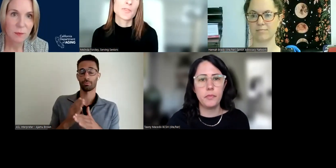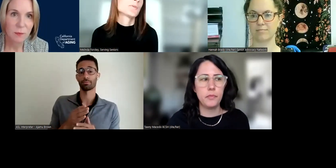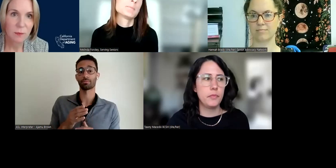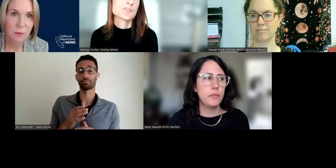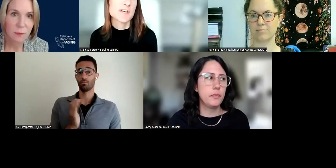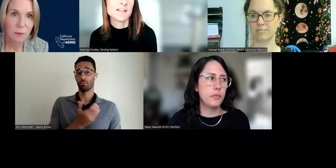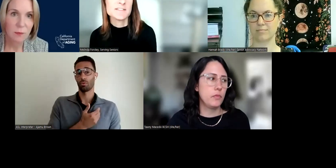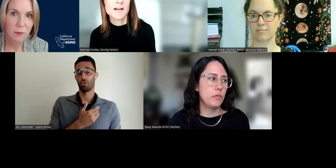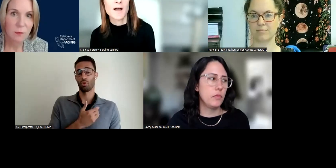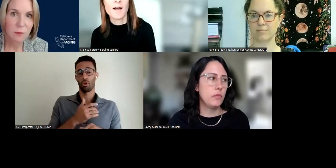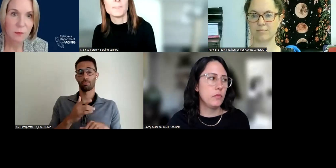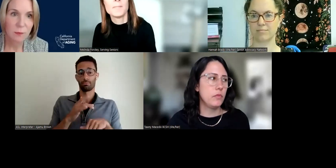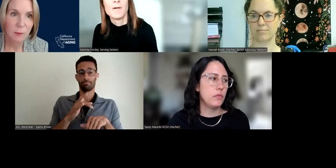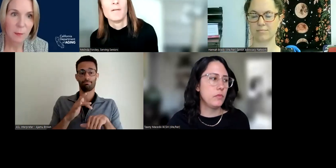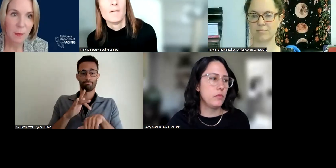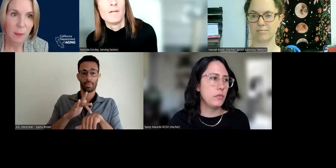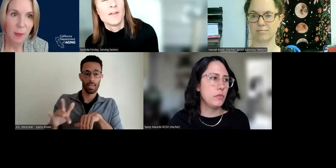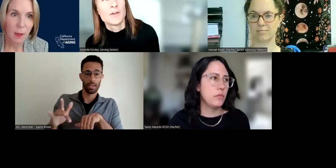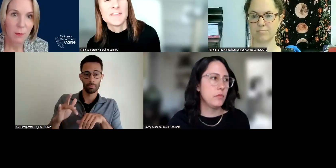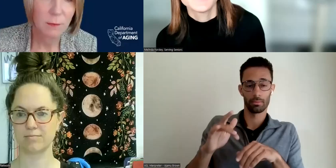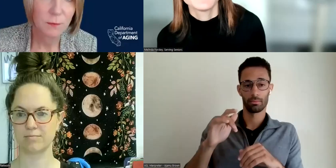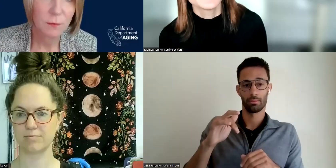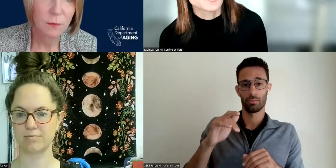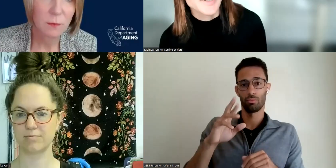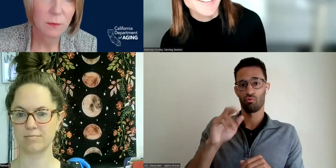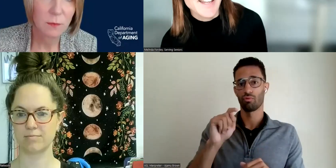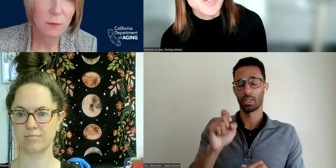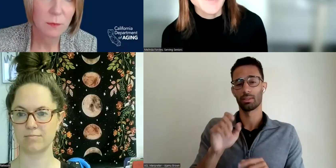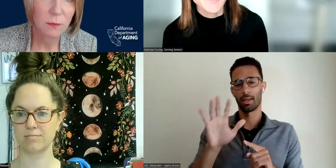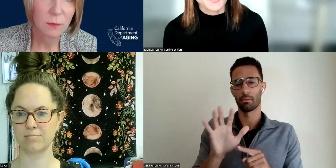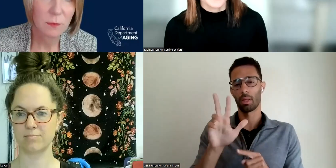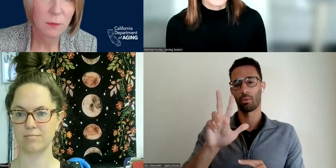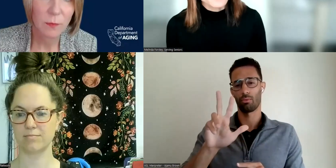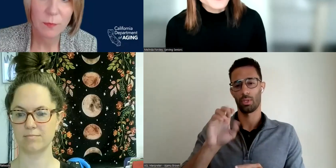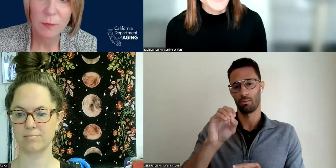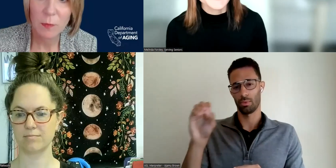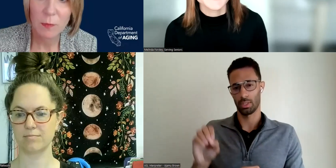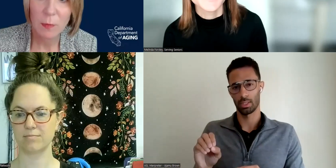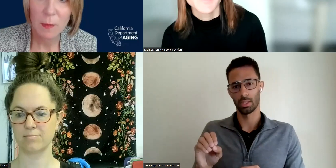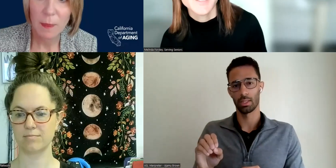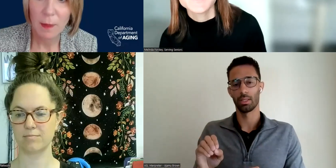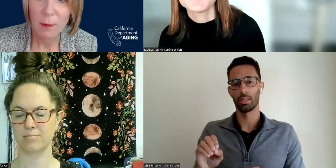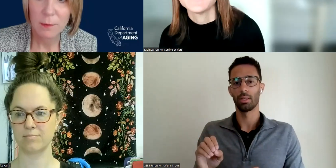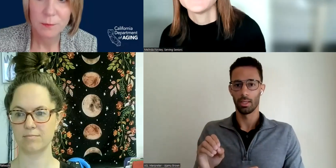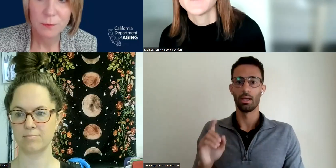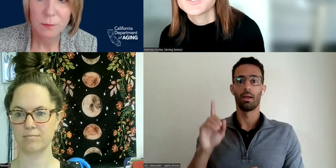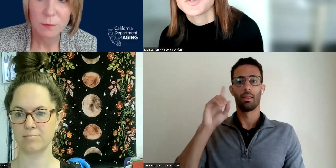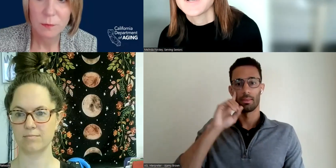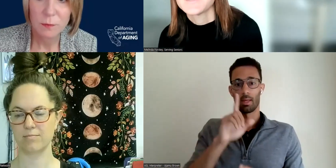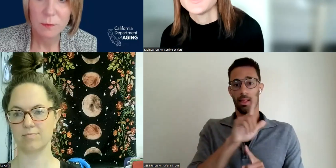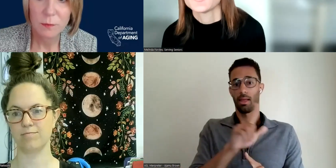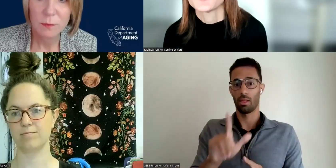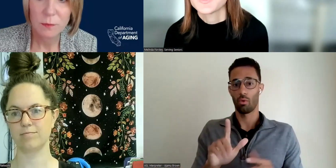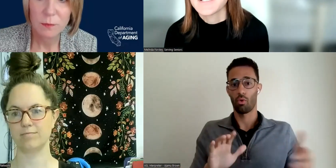around 3%. I think landlord engagement is critical. It's something that